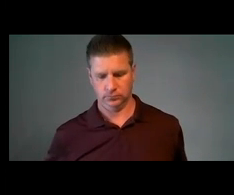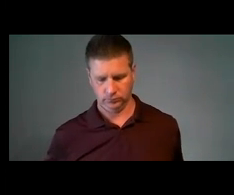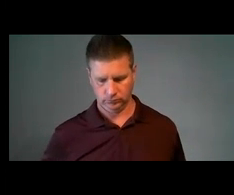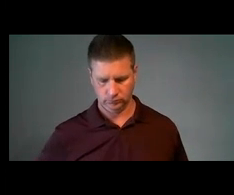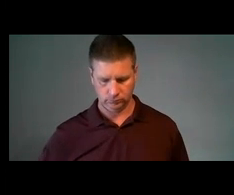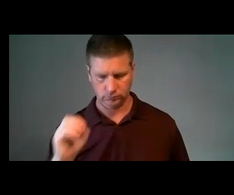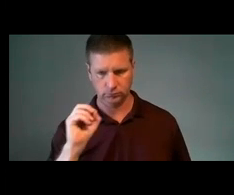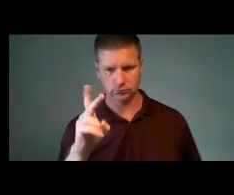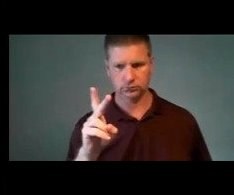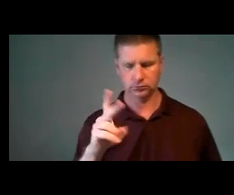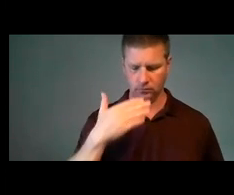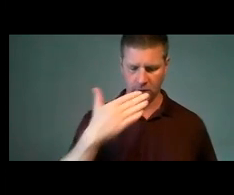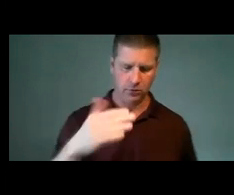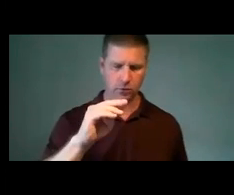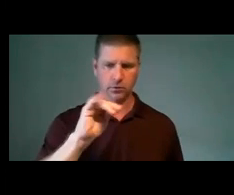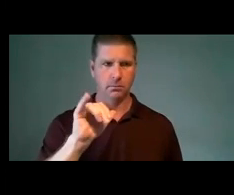Okay, thank Thank you, you. Michael.